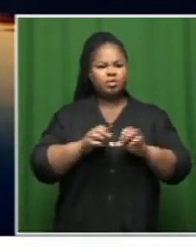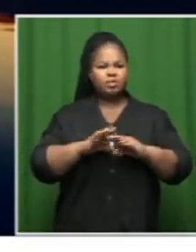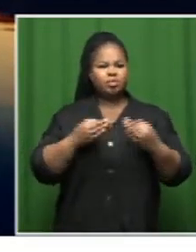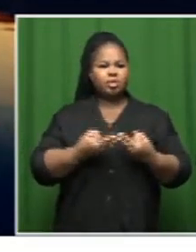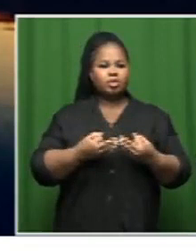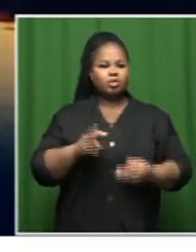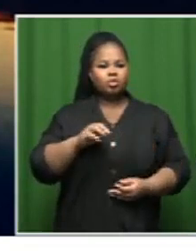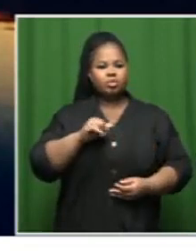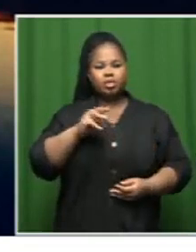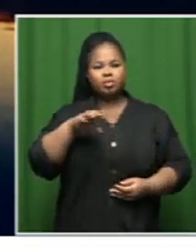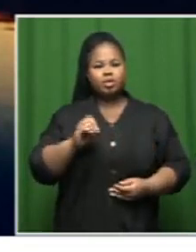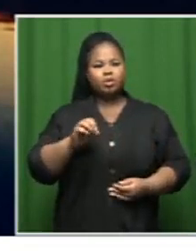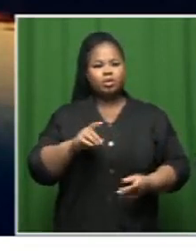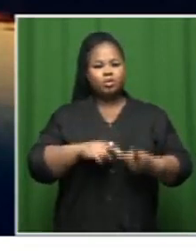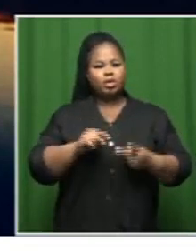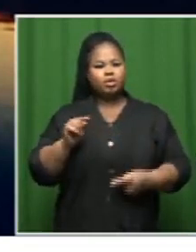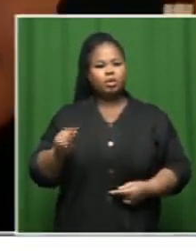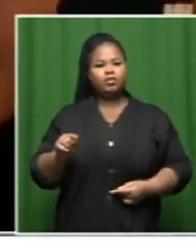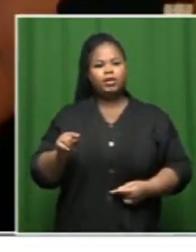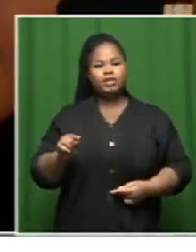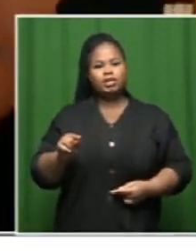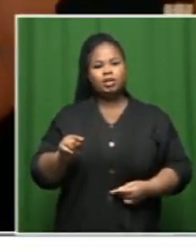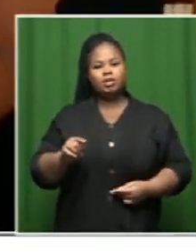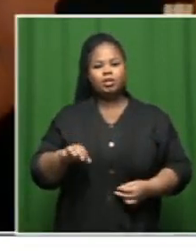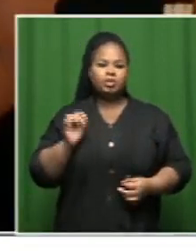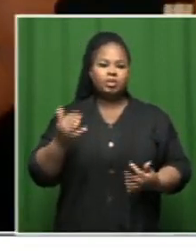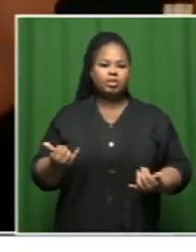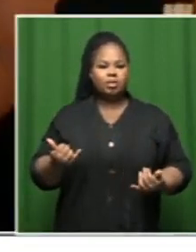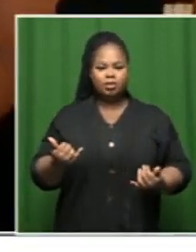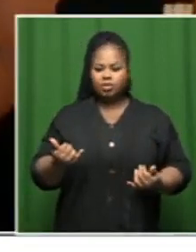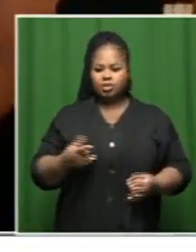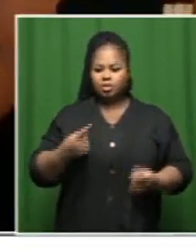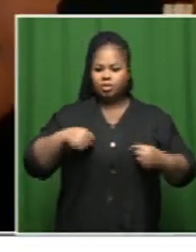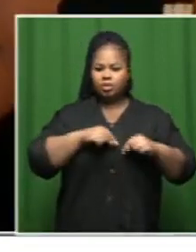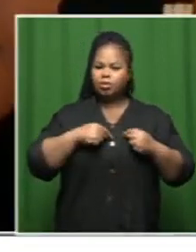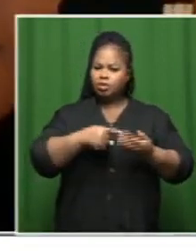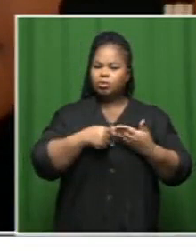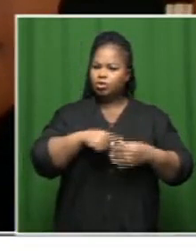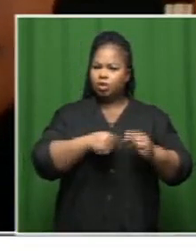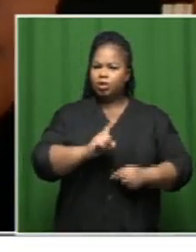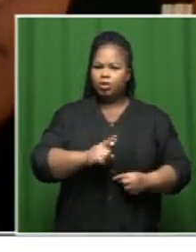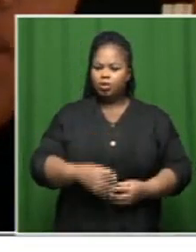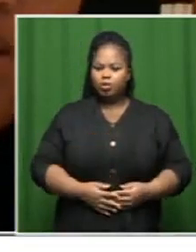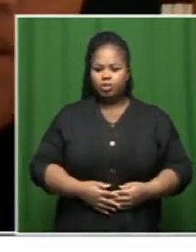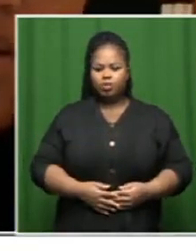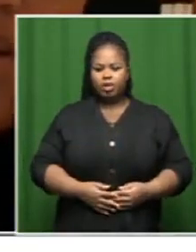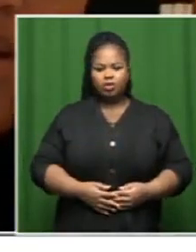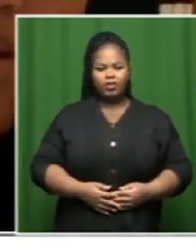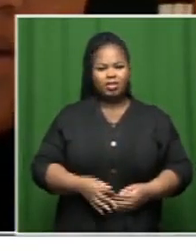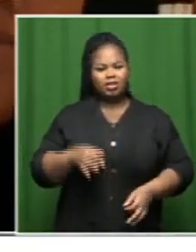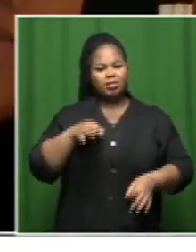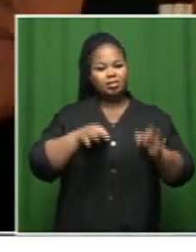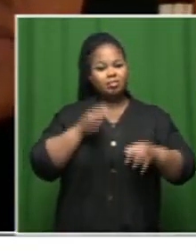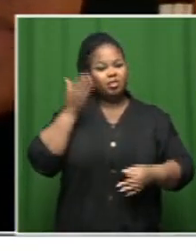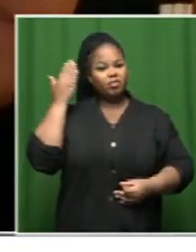Nomzamo Zondo, thanks so much for staying with us. Now, we were talking about, also justice for the other